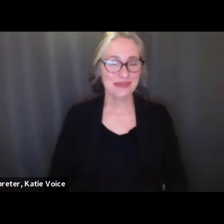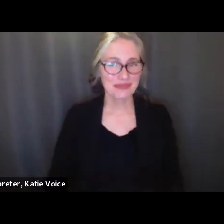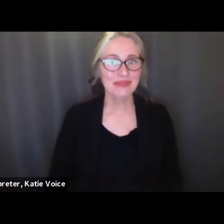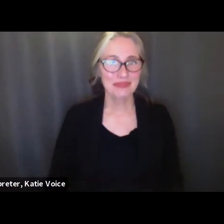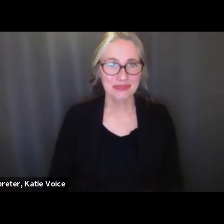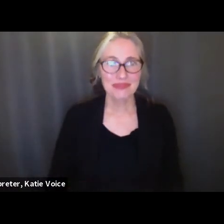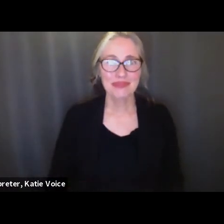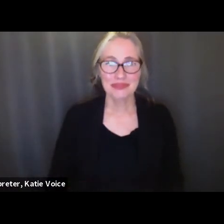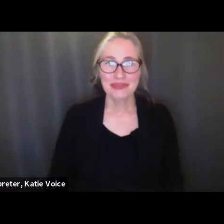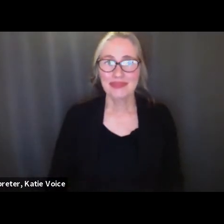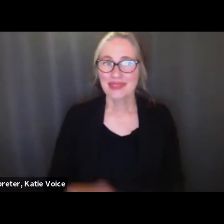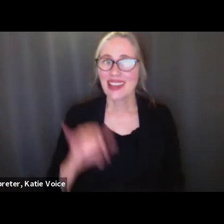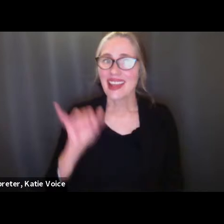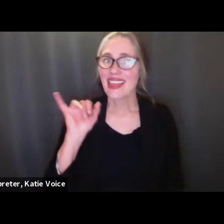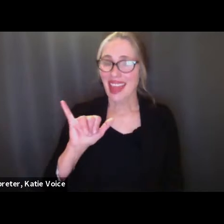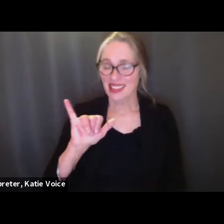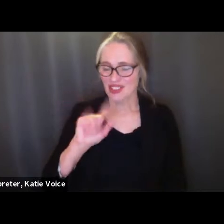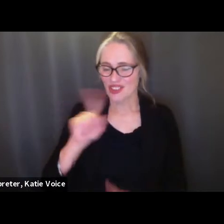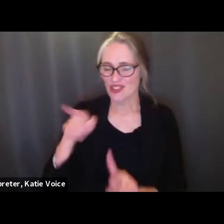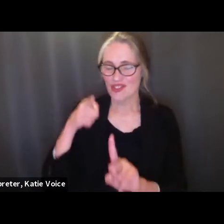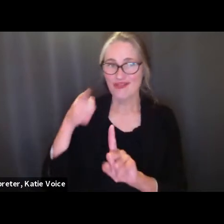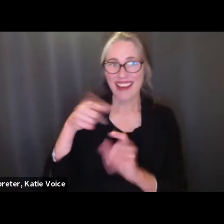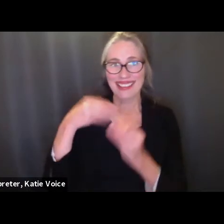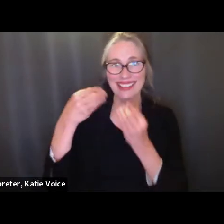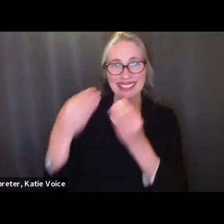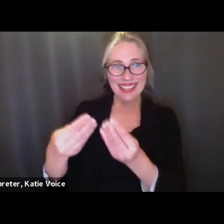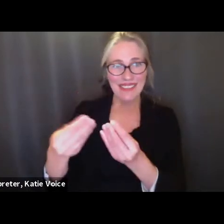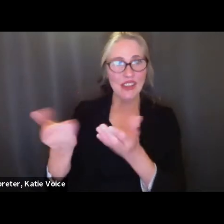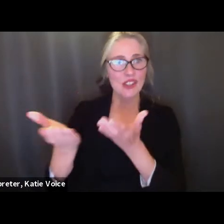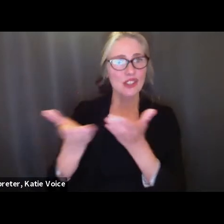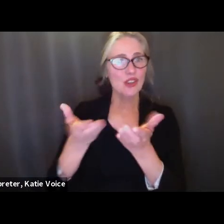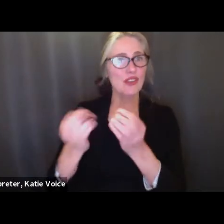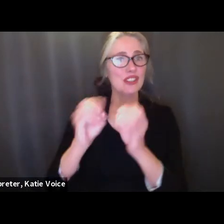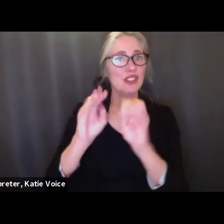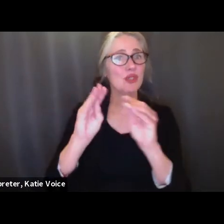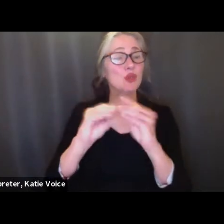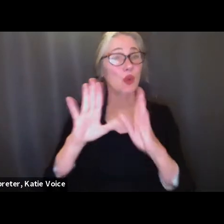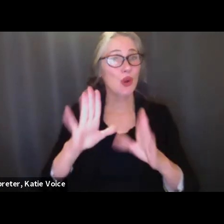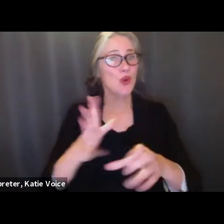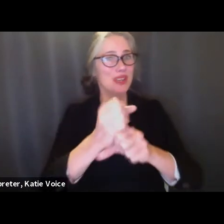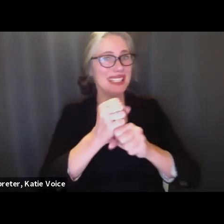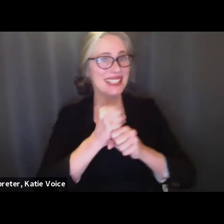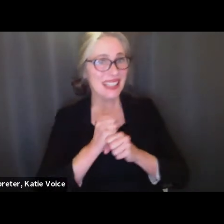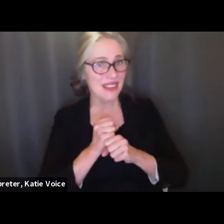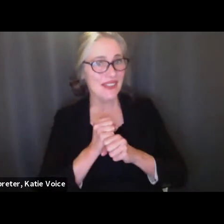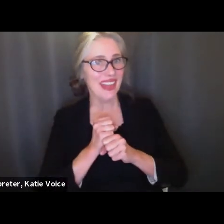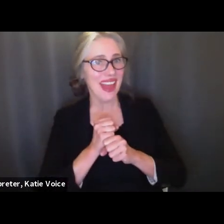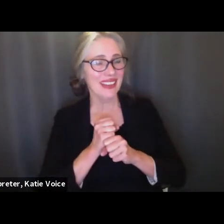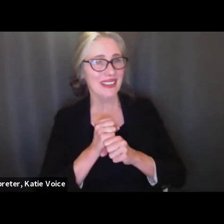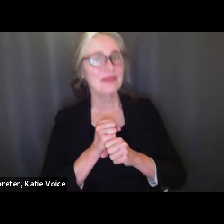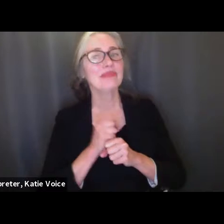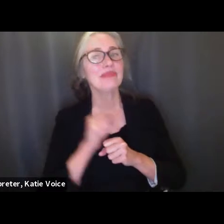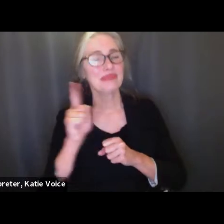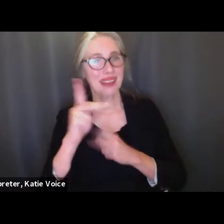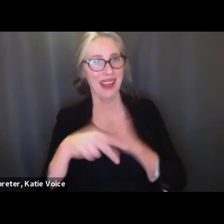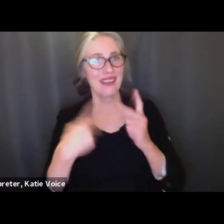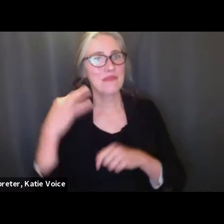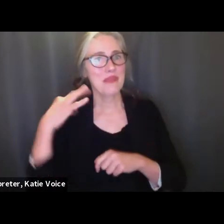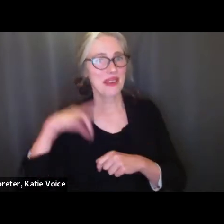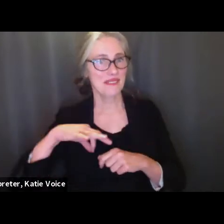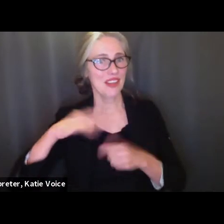this is direct services to students who will be receiving these services. Next